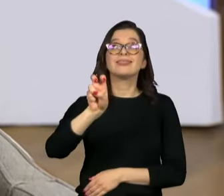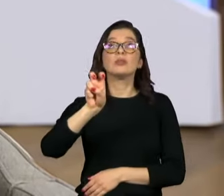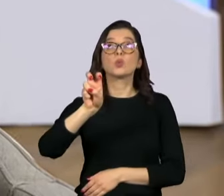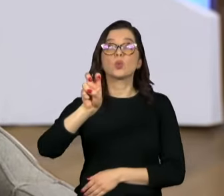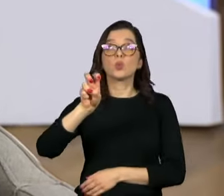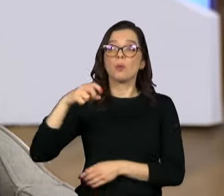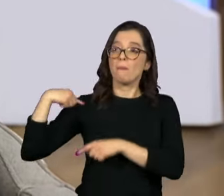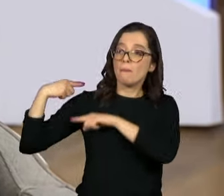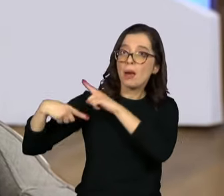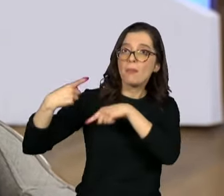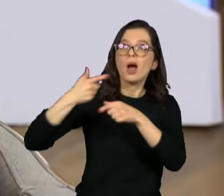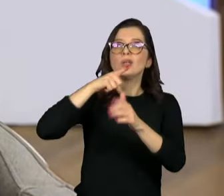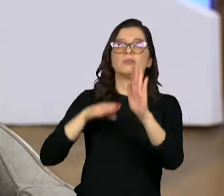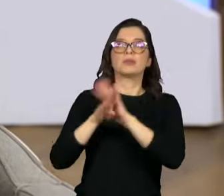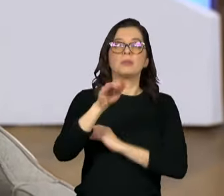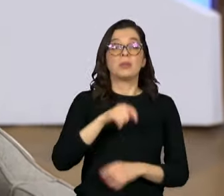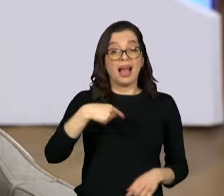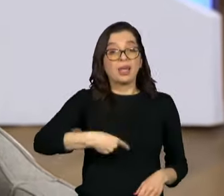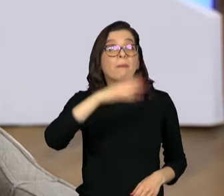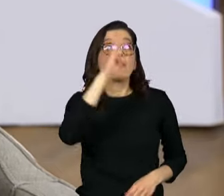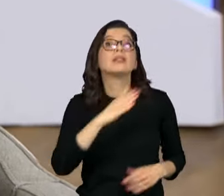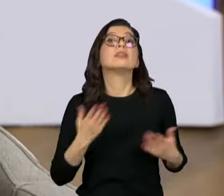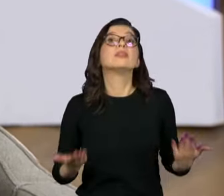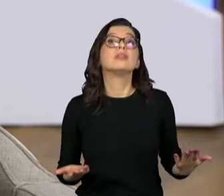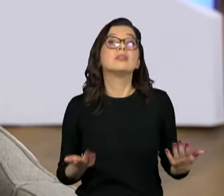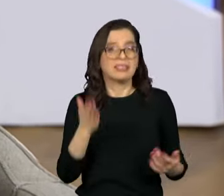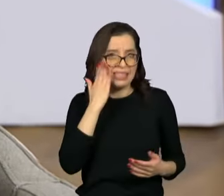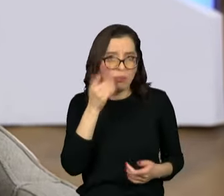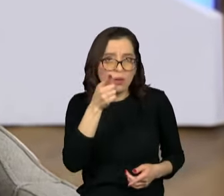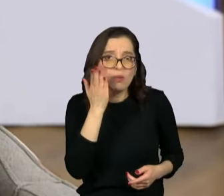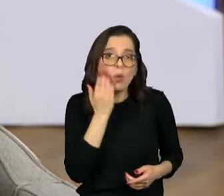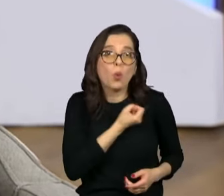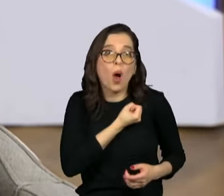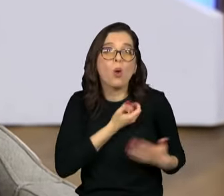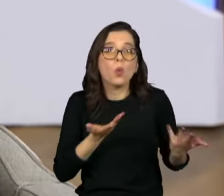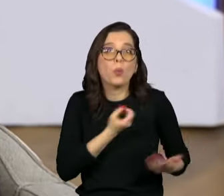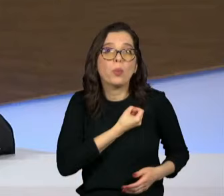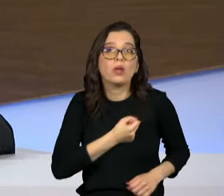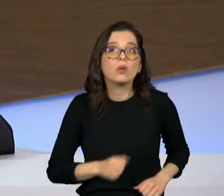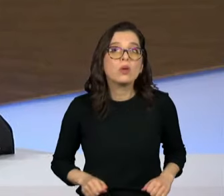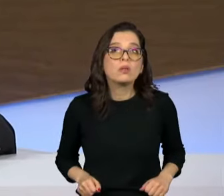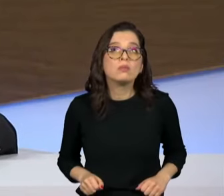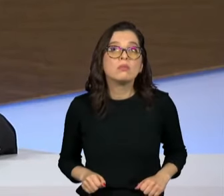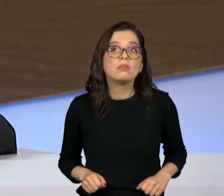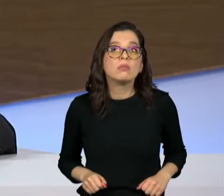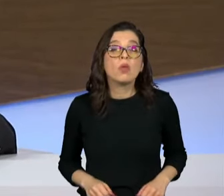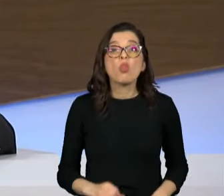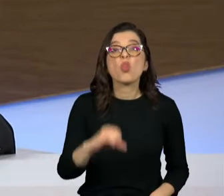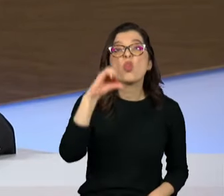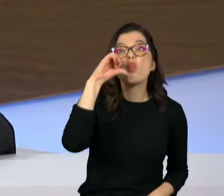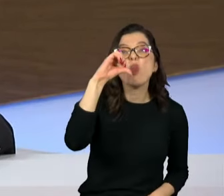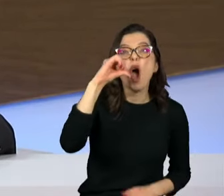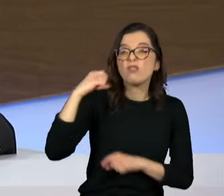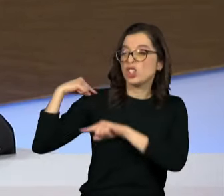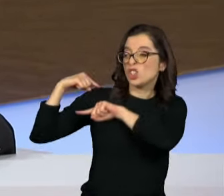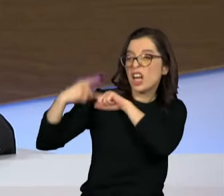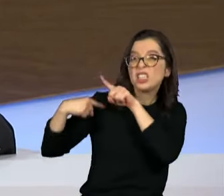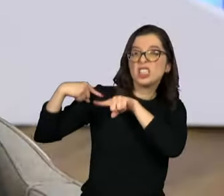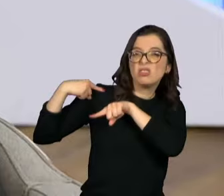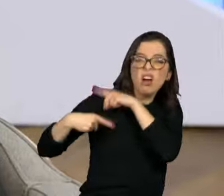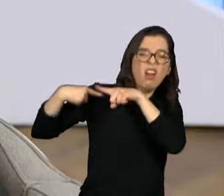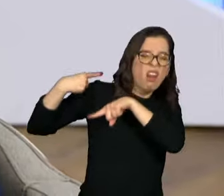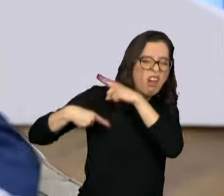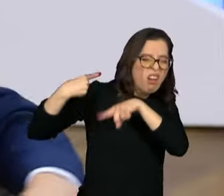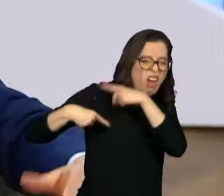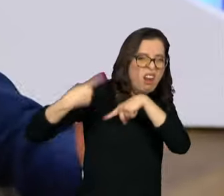generations. And in Brazil, do you know what the figure is? 9 generations